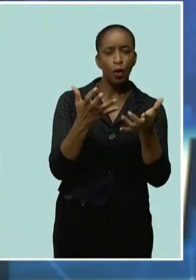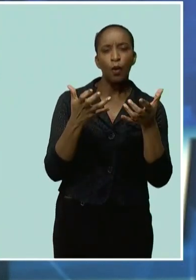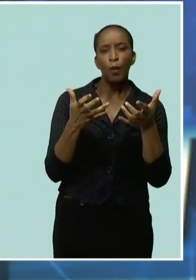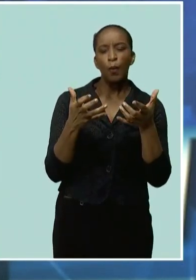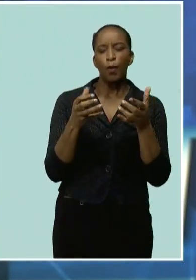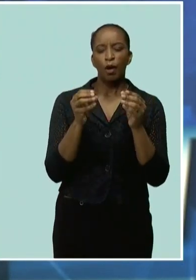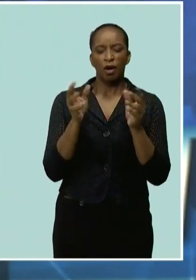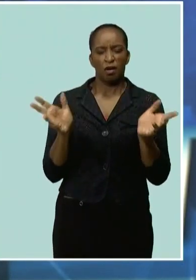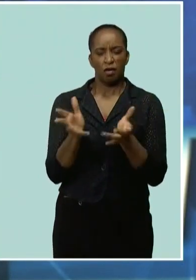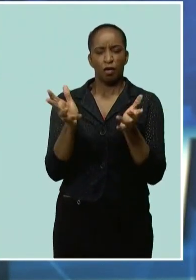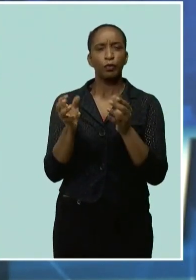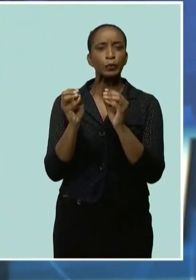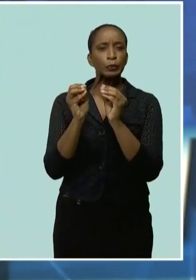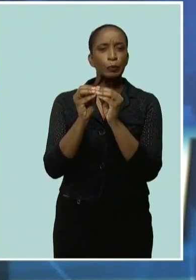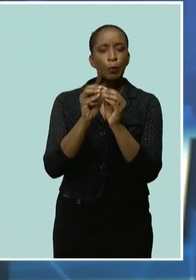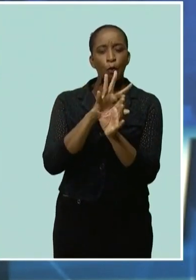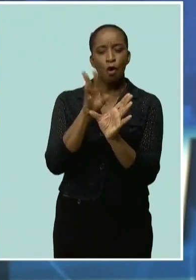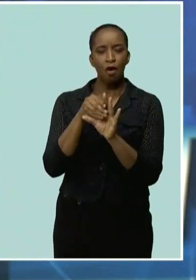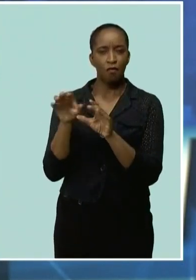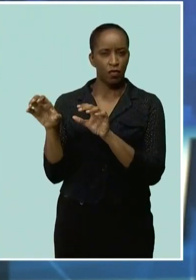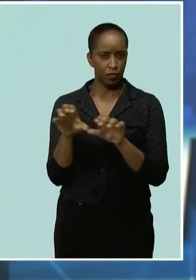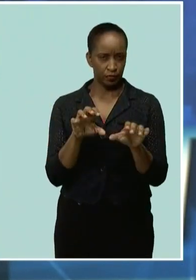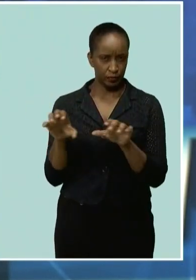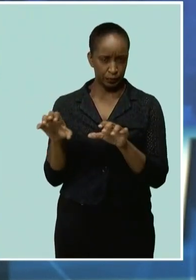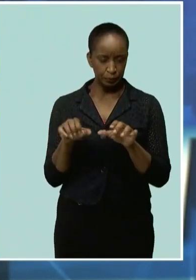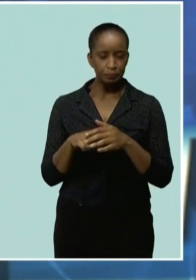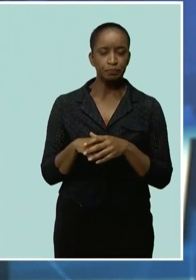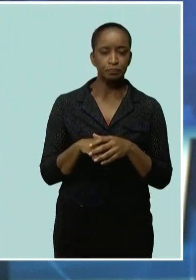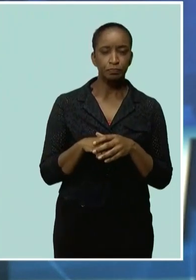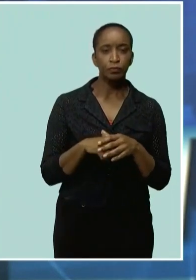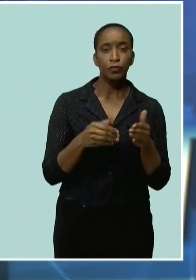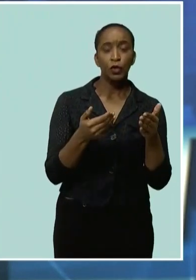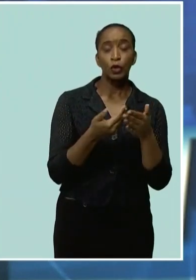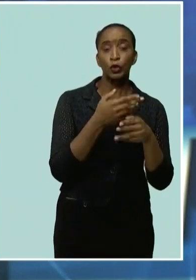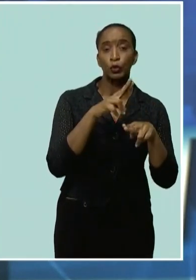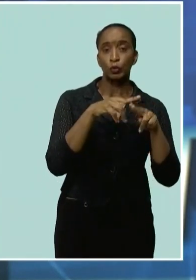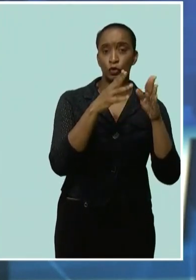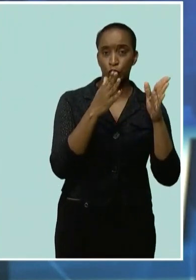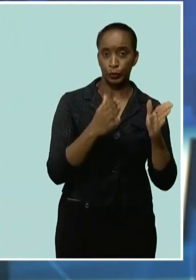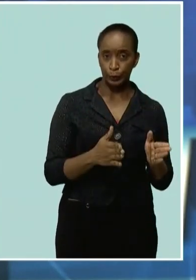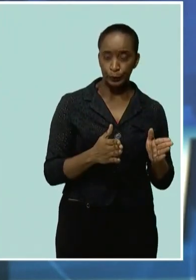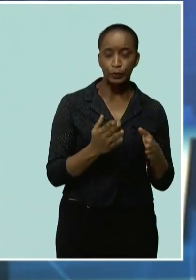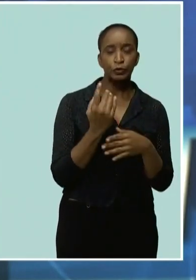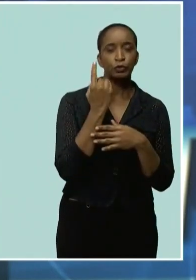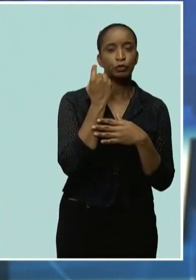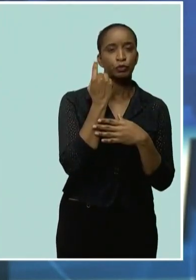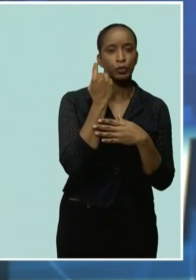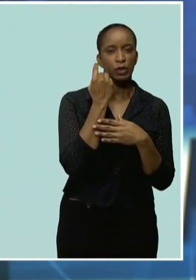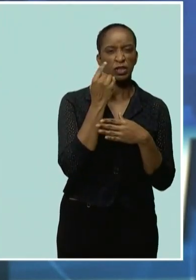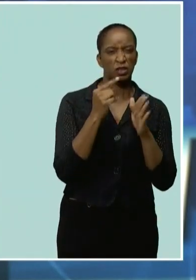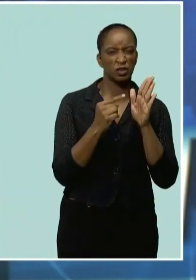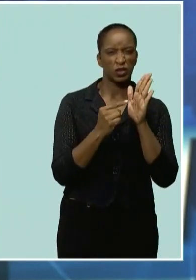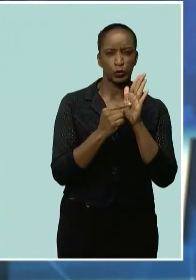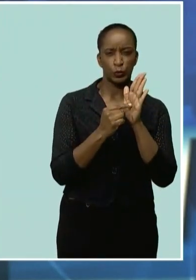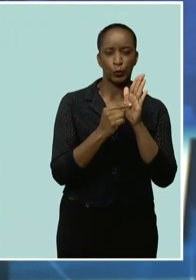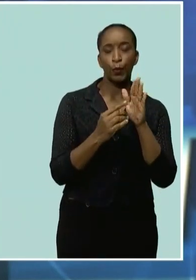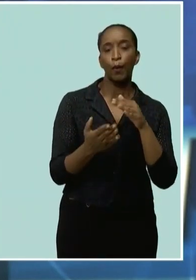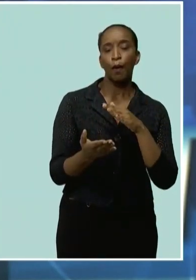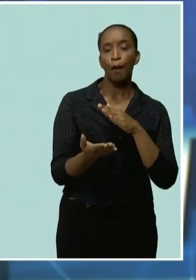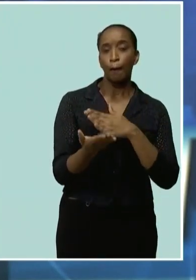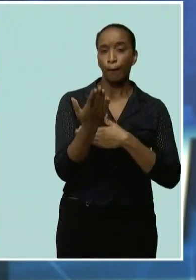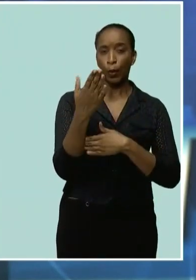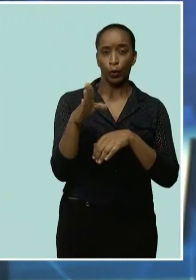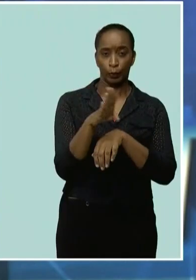moving. The group's new chairperson, Professor Anne St. John, was a guest on CBC TV's Morning Barbados. She says while